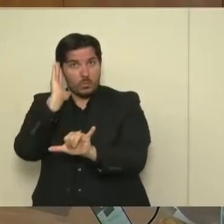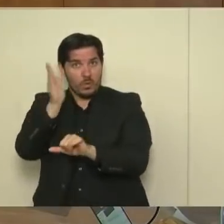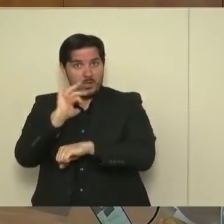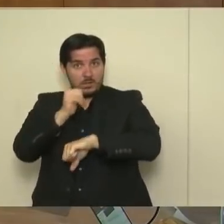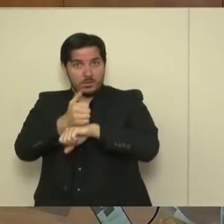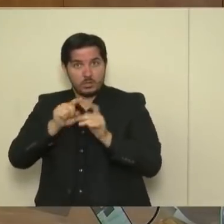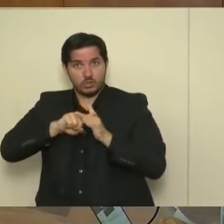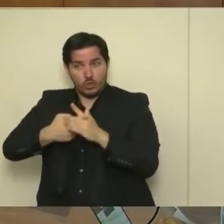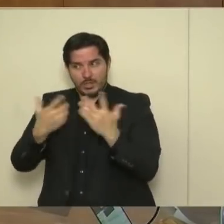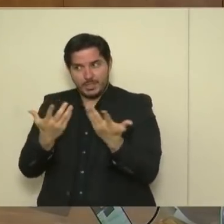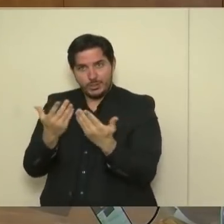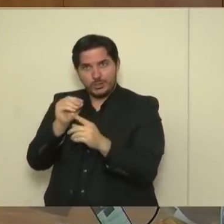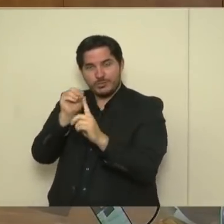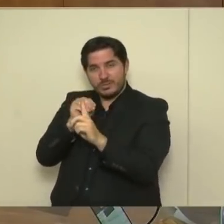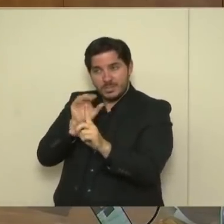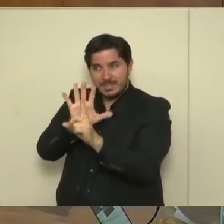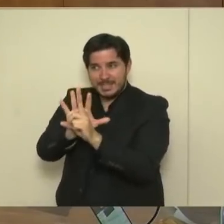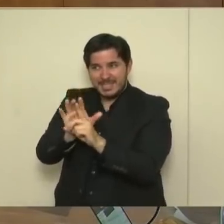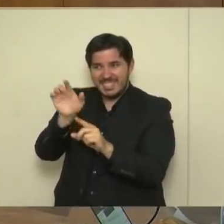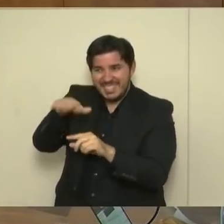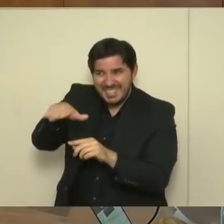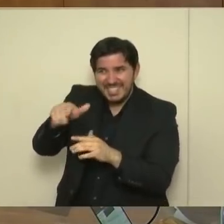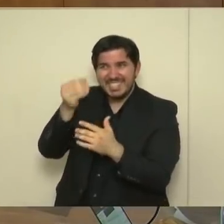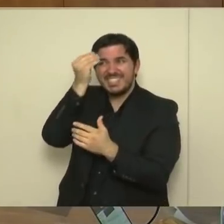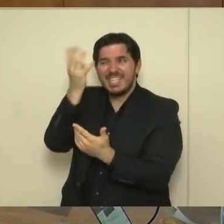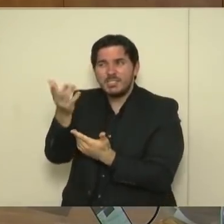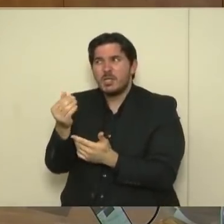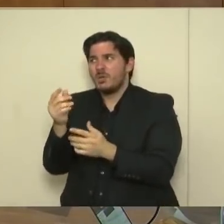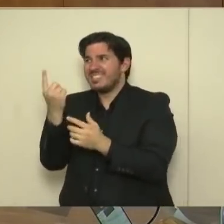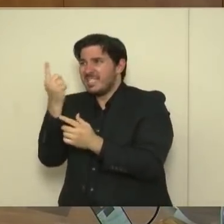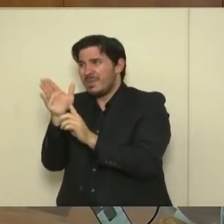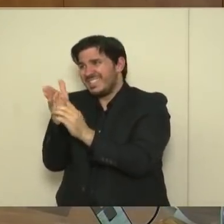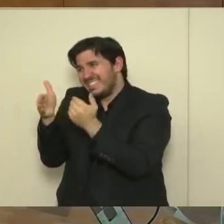notification programming built into smartphones like the iPhone?